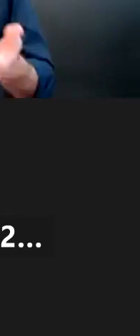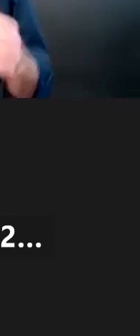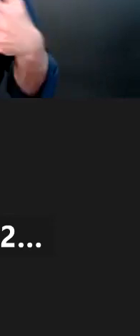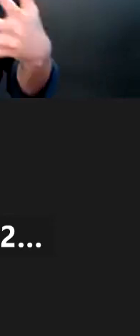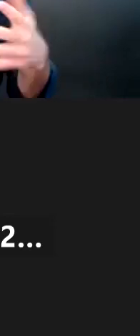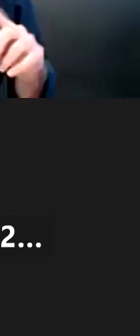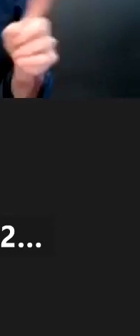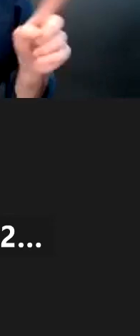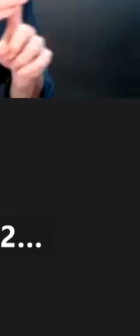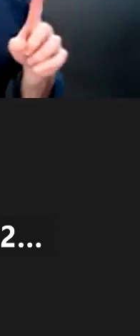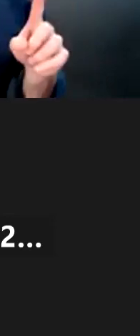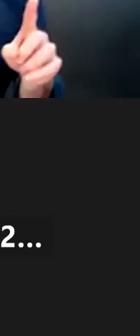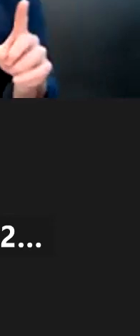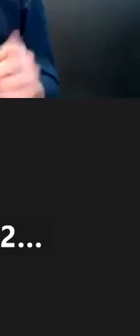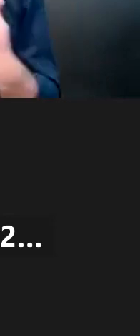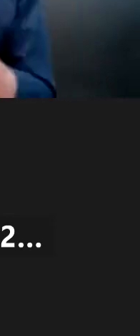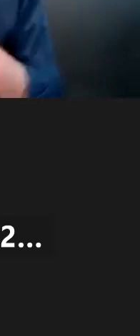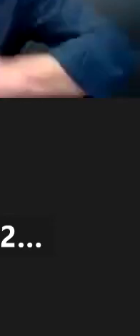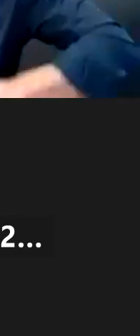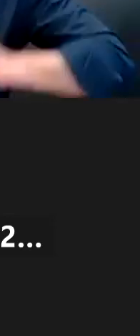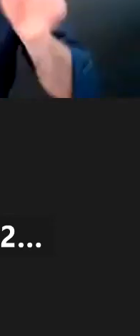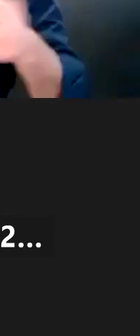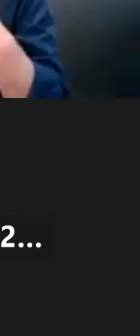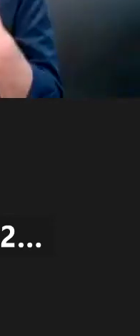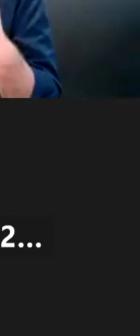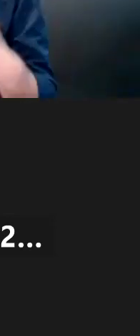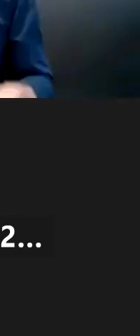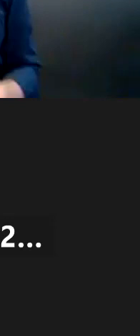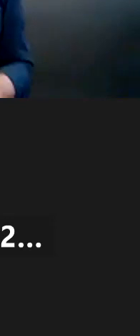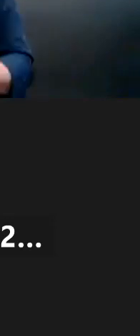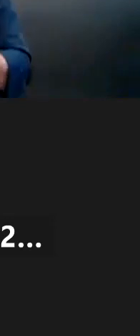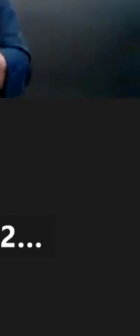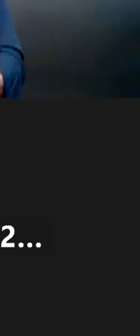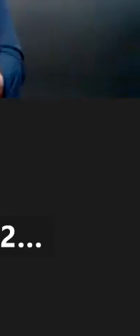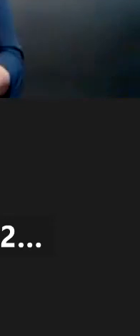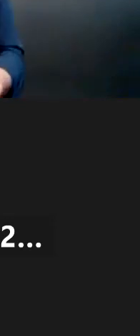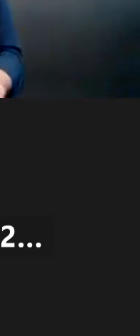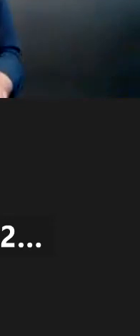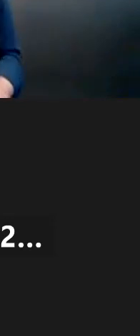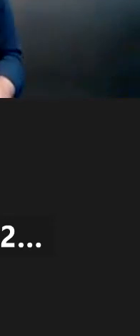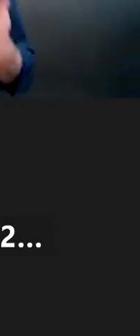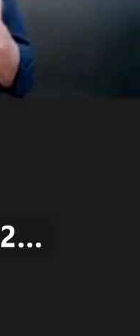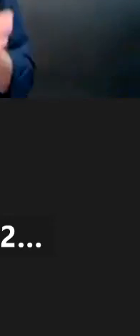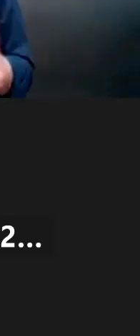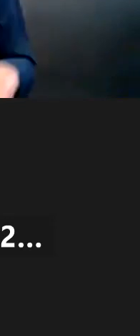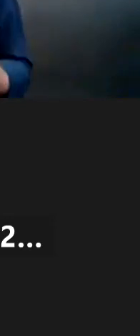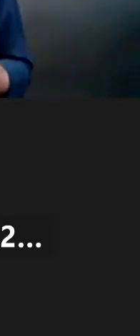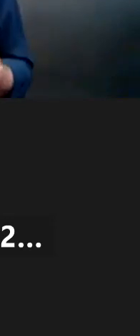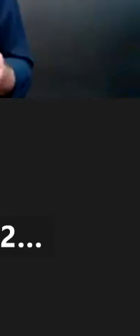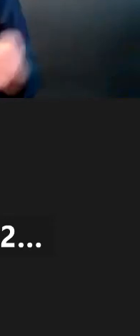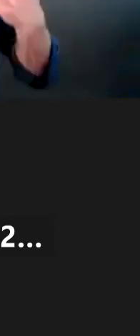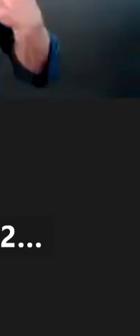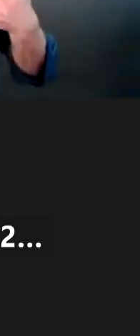there's opportunities for other new choices. And I think we don't think that. We always think the negative, what's taken away, but there's maybe new opportunities for people.